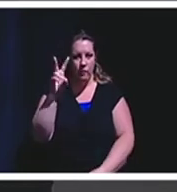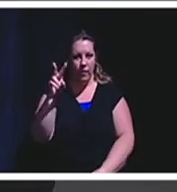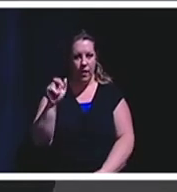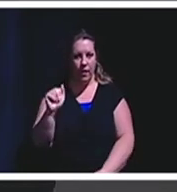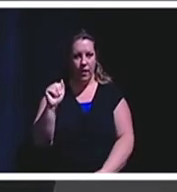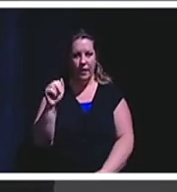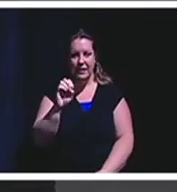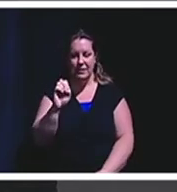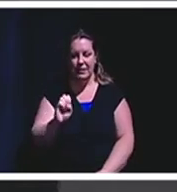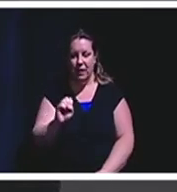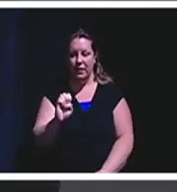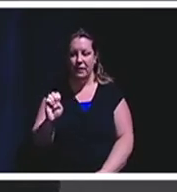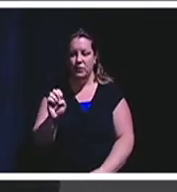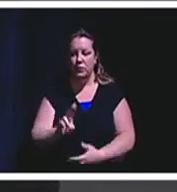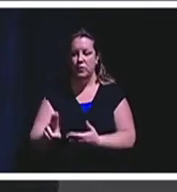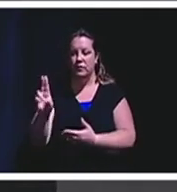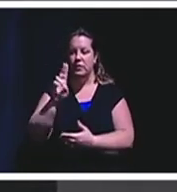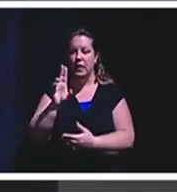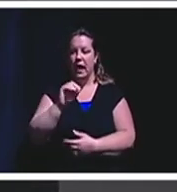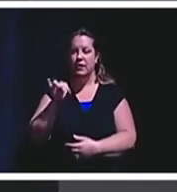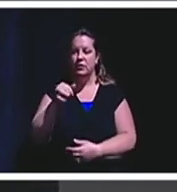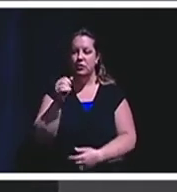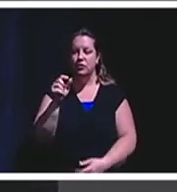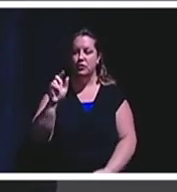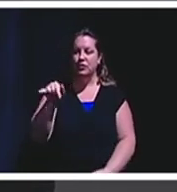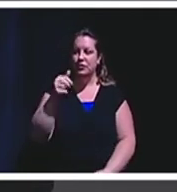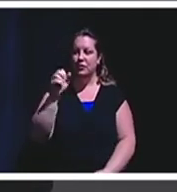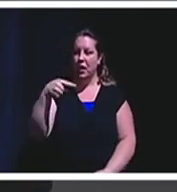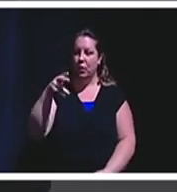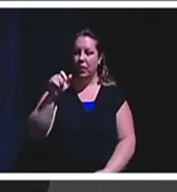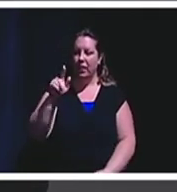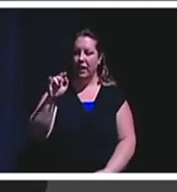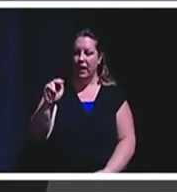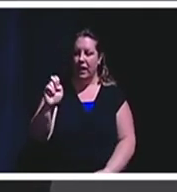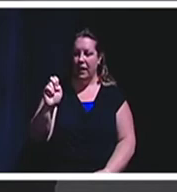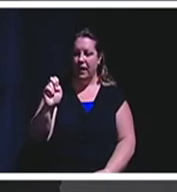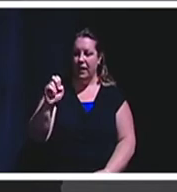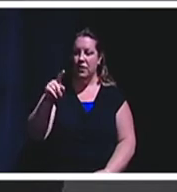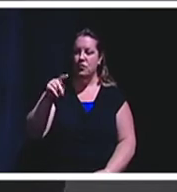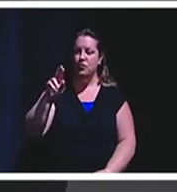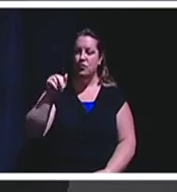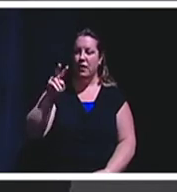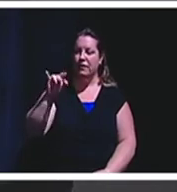Mrs. Jacqueline Trevisano, Executive Vice President and Chief Operating Officer.